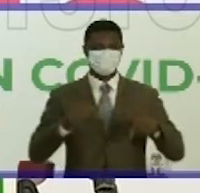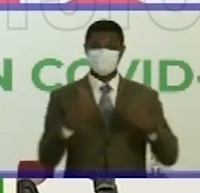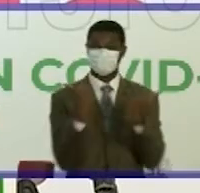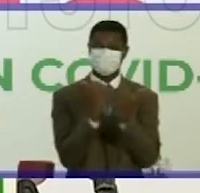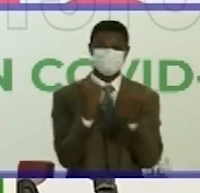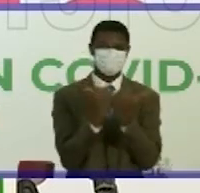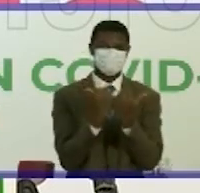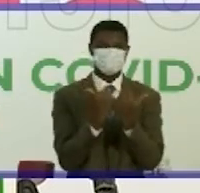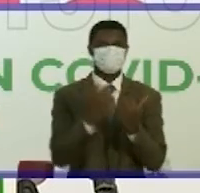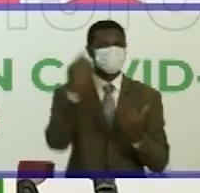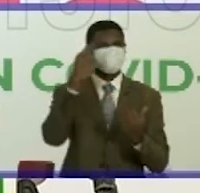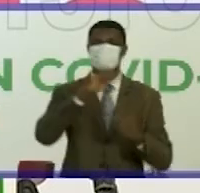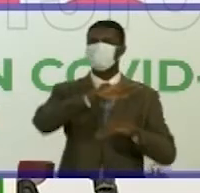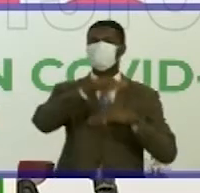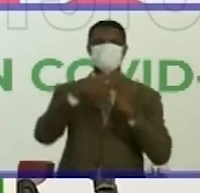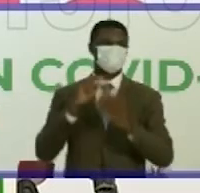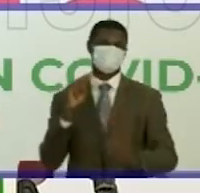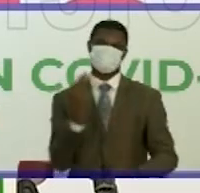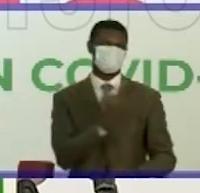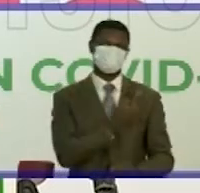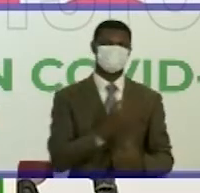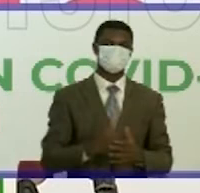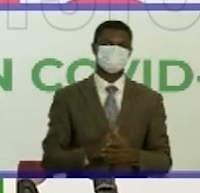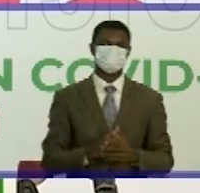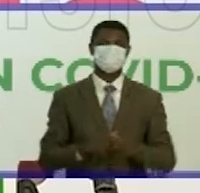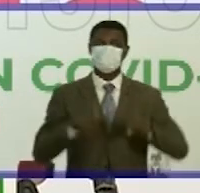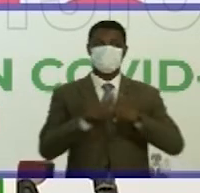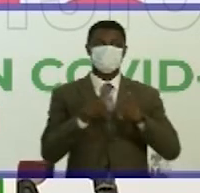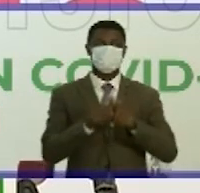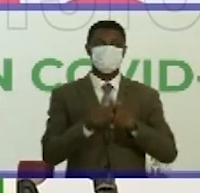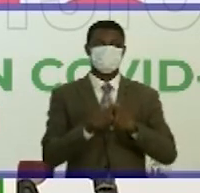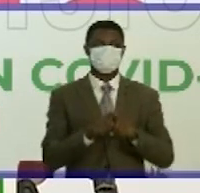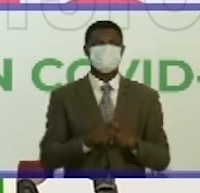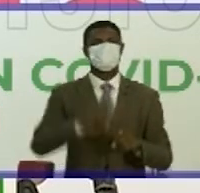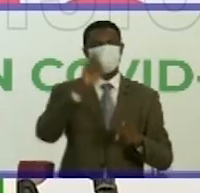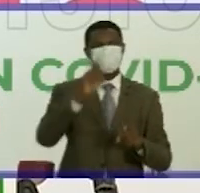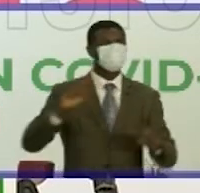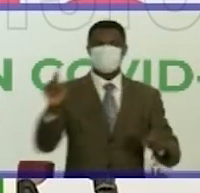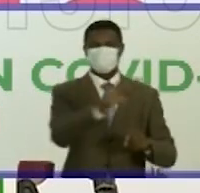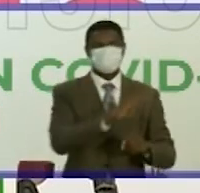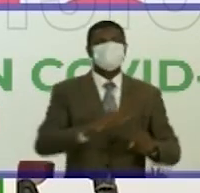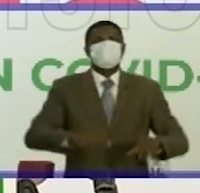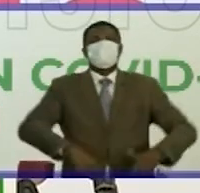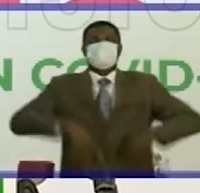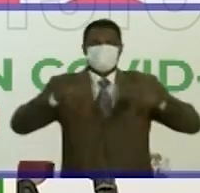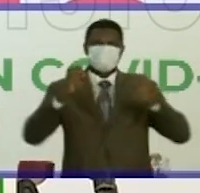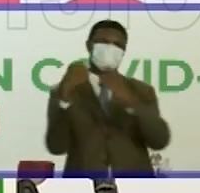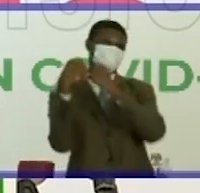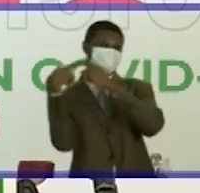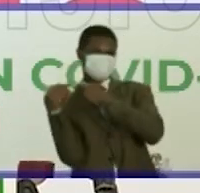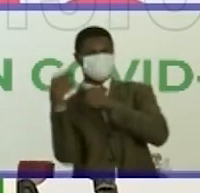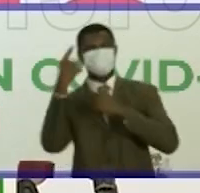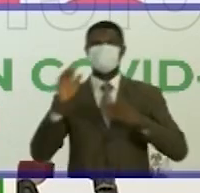is for every one of us, and that you must take responsibility for your actions